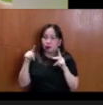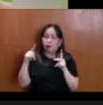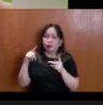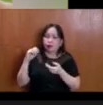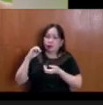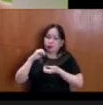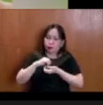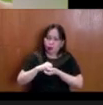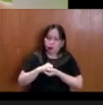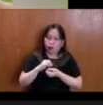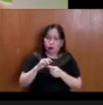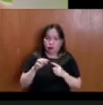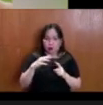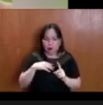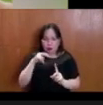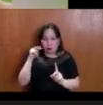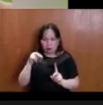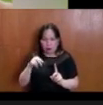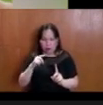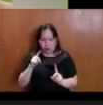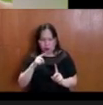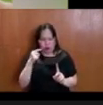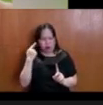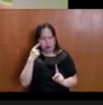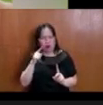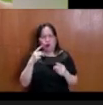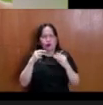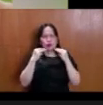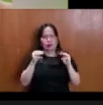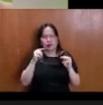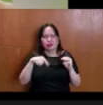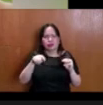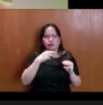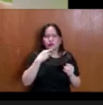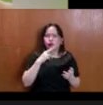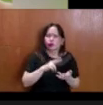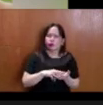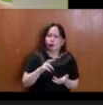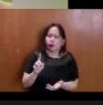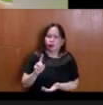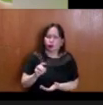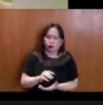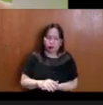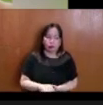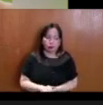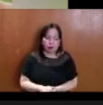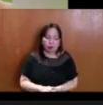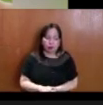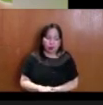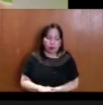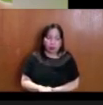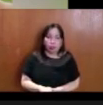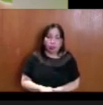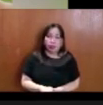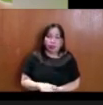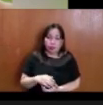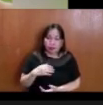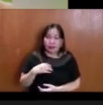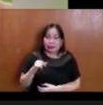outsider's perspective, what are we supposed to get? What's the message here? Well, I can give you an